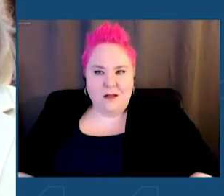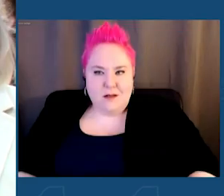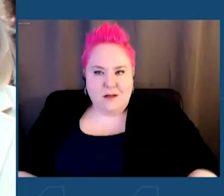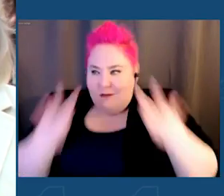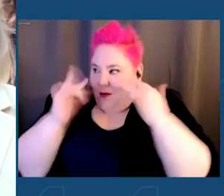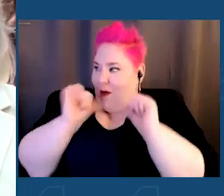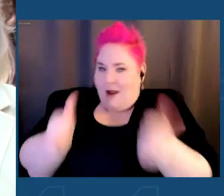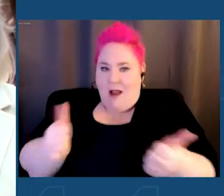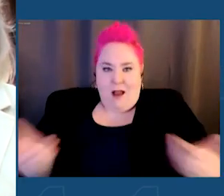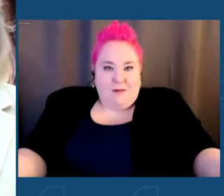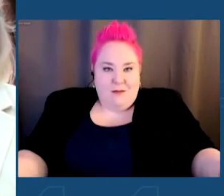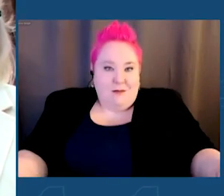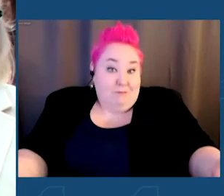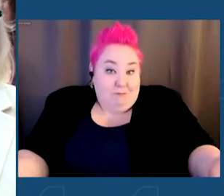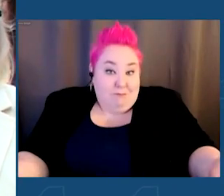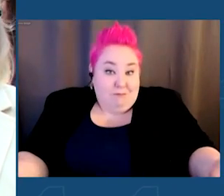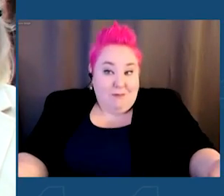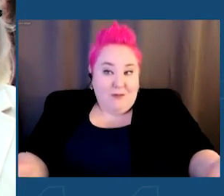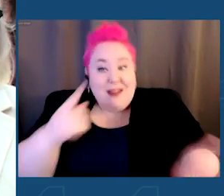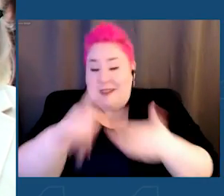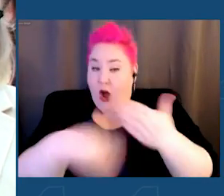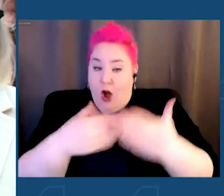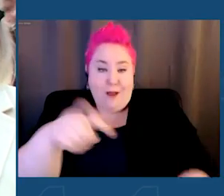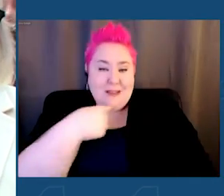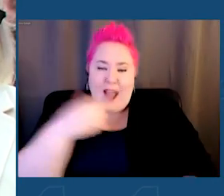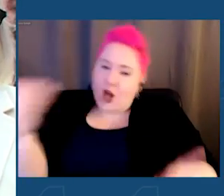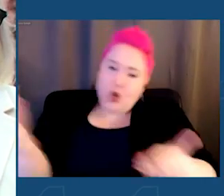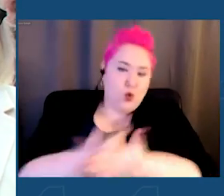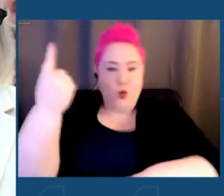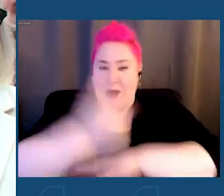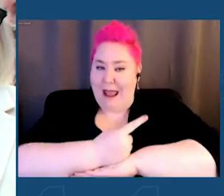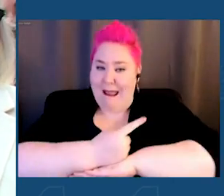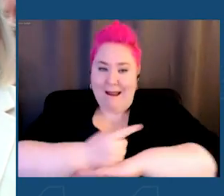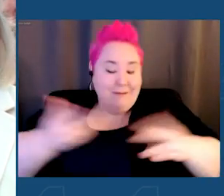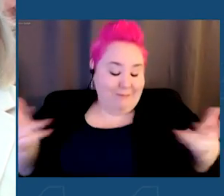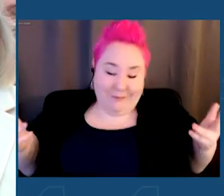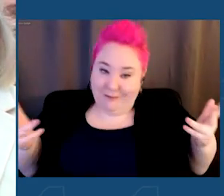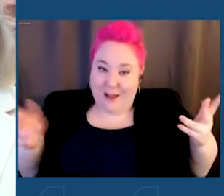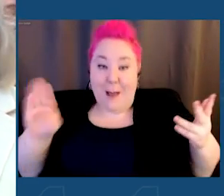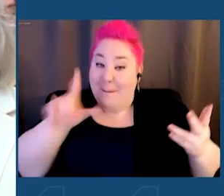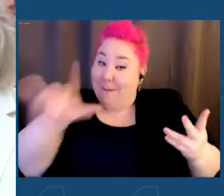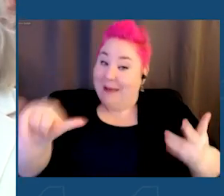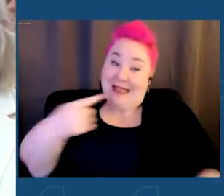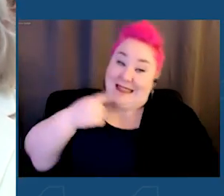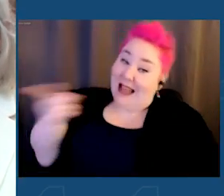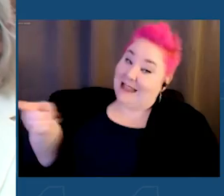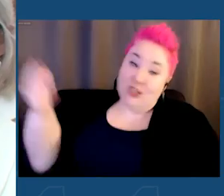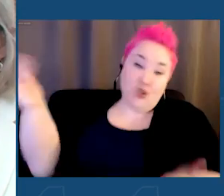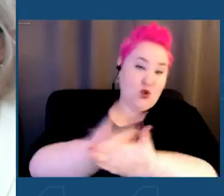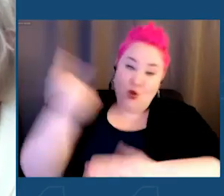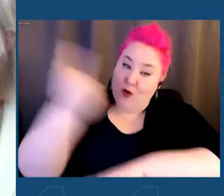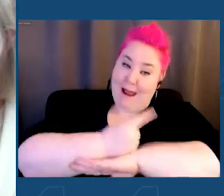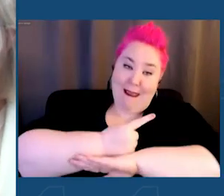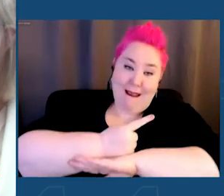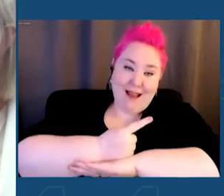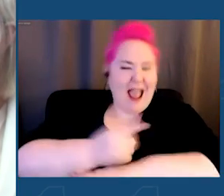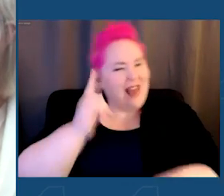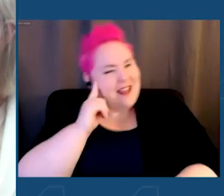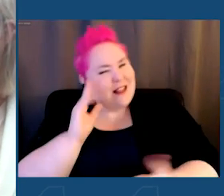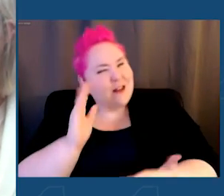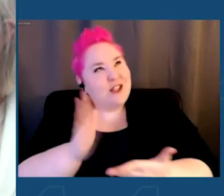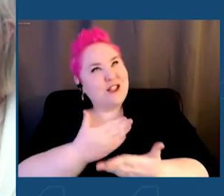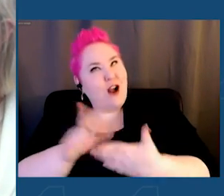have to say is why not? It's a new day is right. It's a new day, Billy. Billy says it's a new day. I think there's a song about the new day